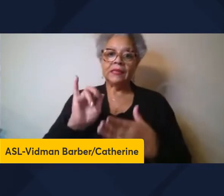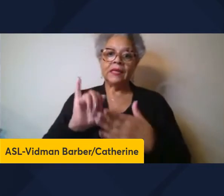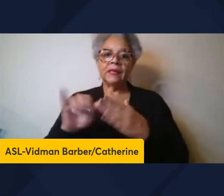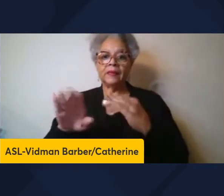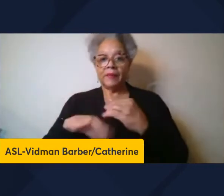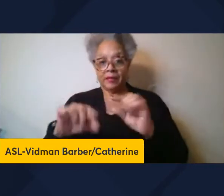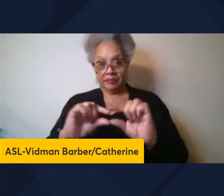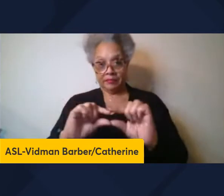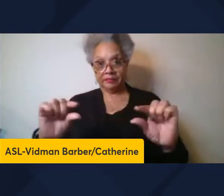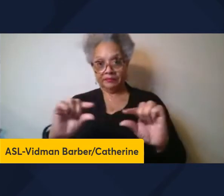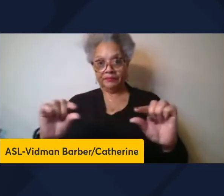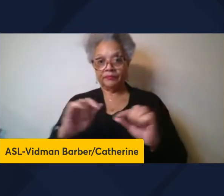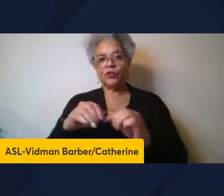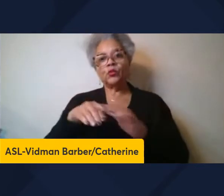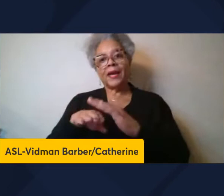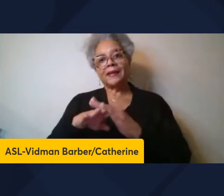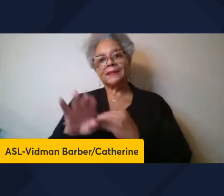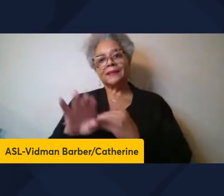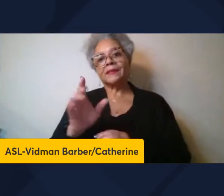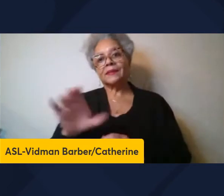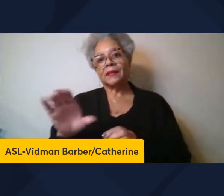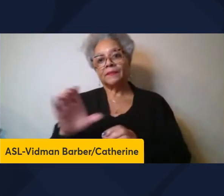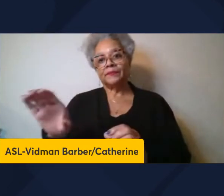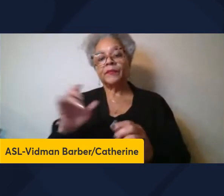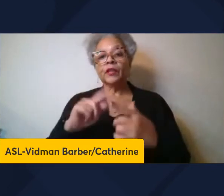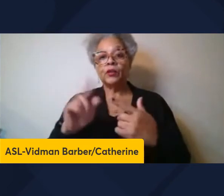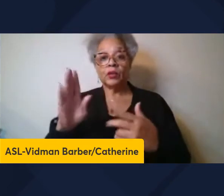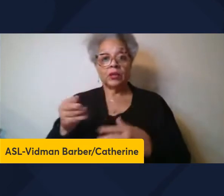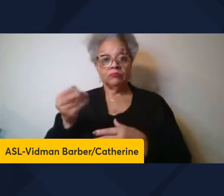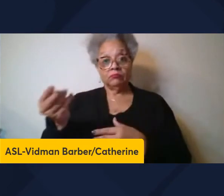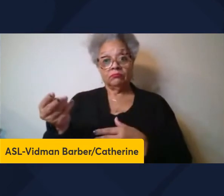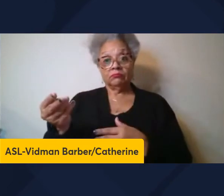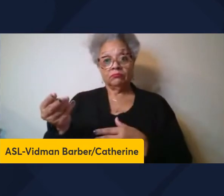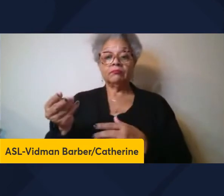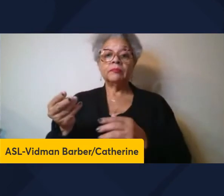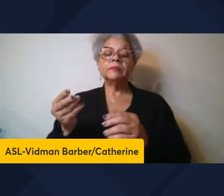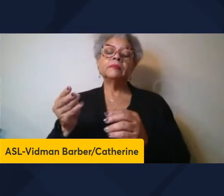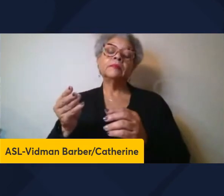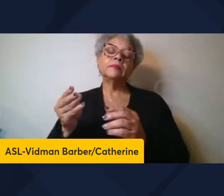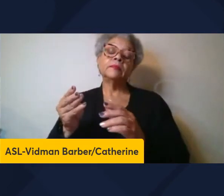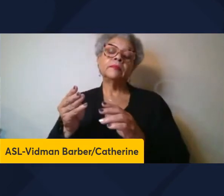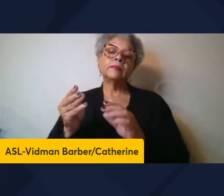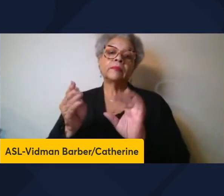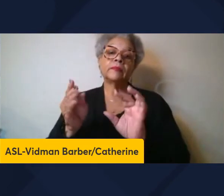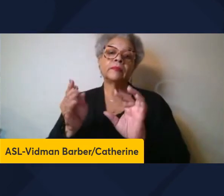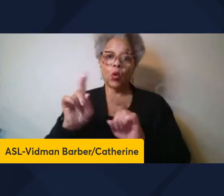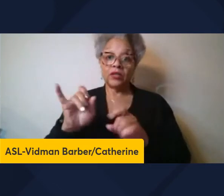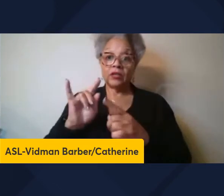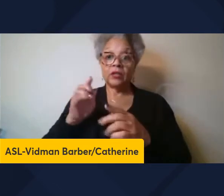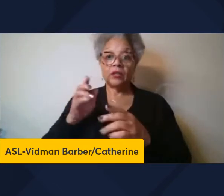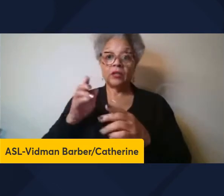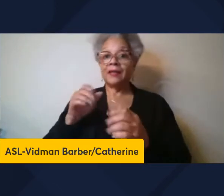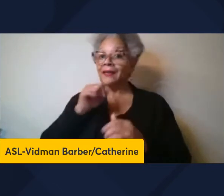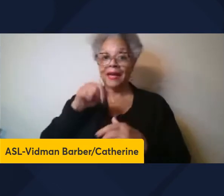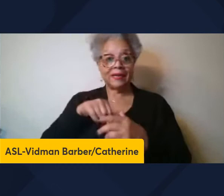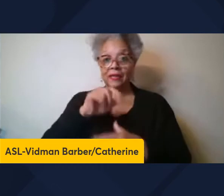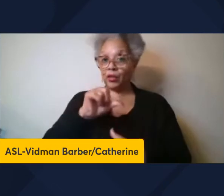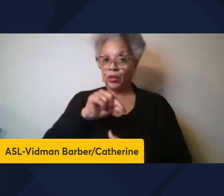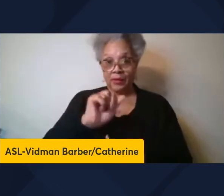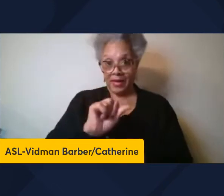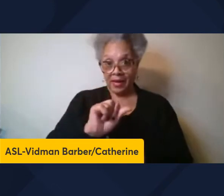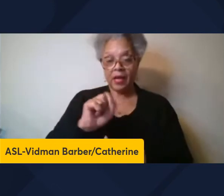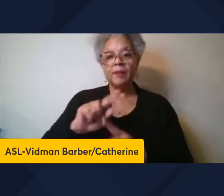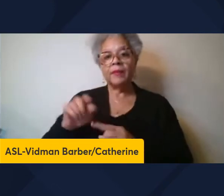to access captions. You can submit questions through the comment function on the platform, not Q&A, to be